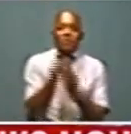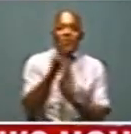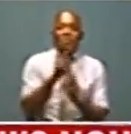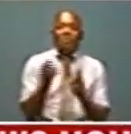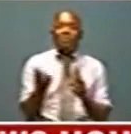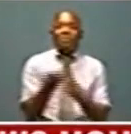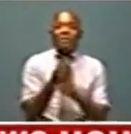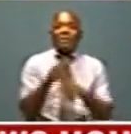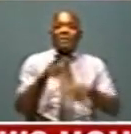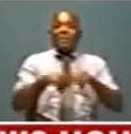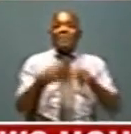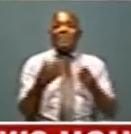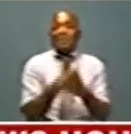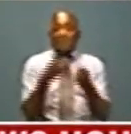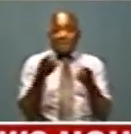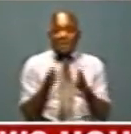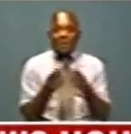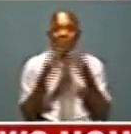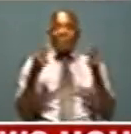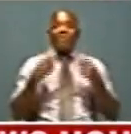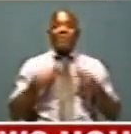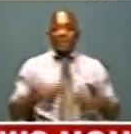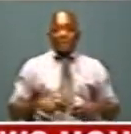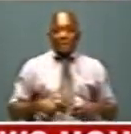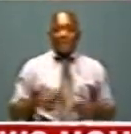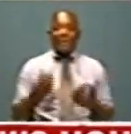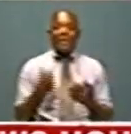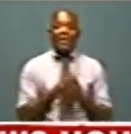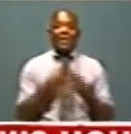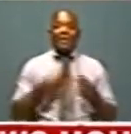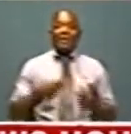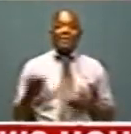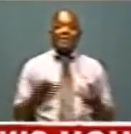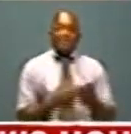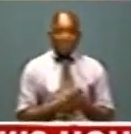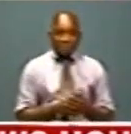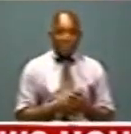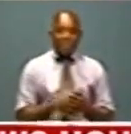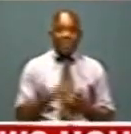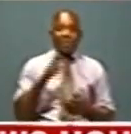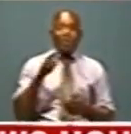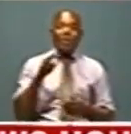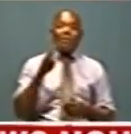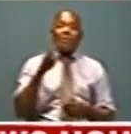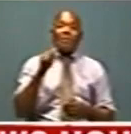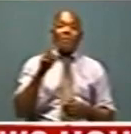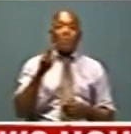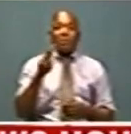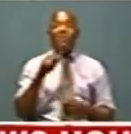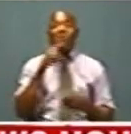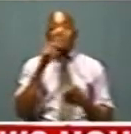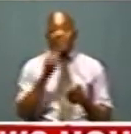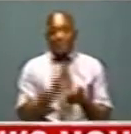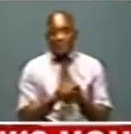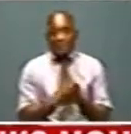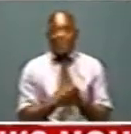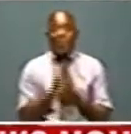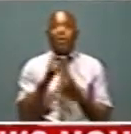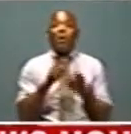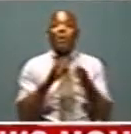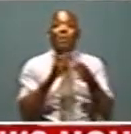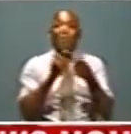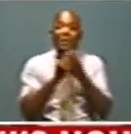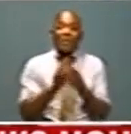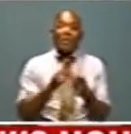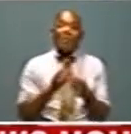the country. The Director of Public Health at the Ghana Health Service, Dr. Bedu Sakodie, said all partners